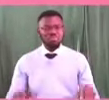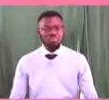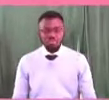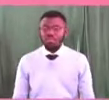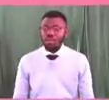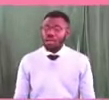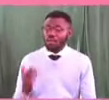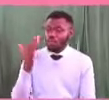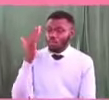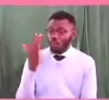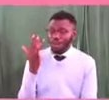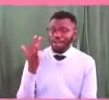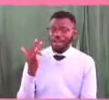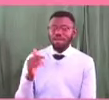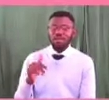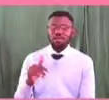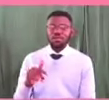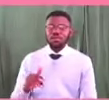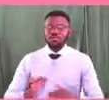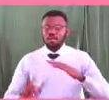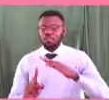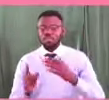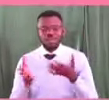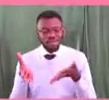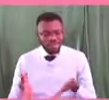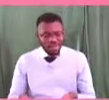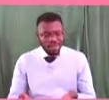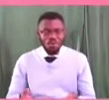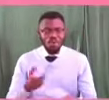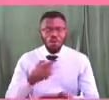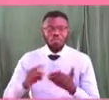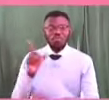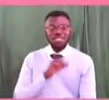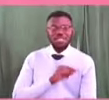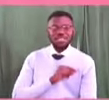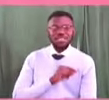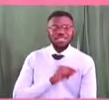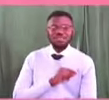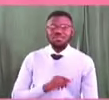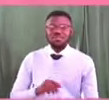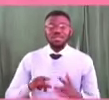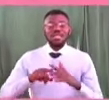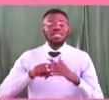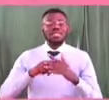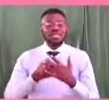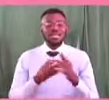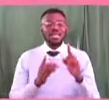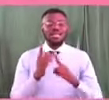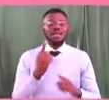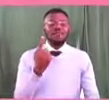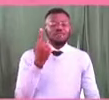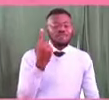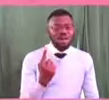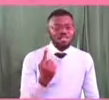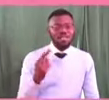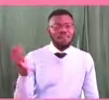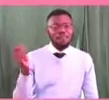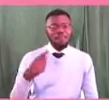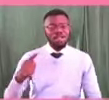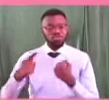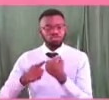why Cabinet has now approved that from June 1, the